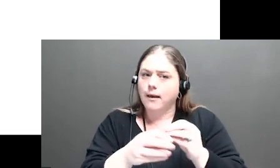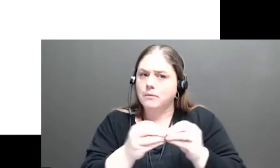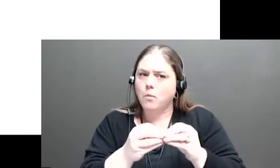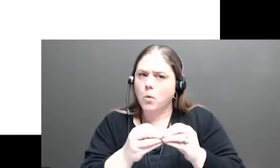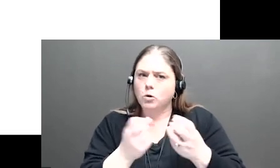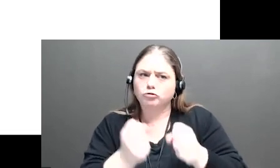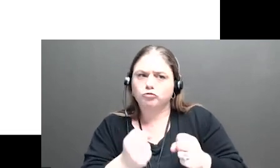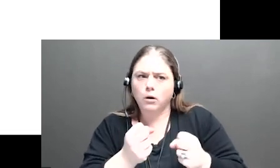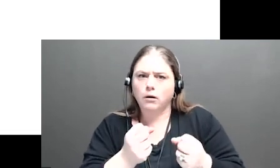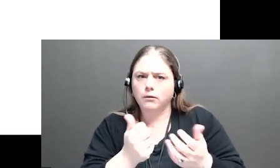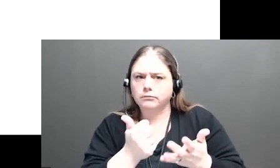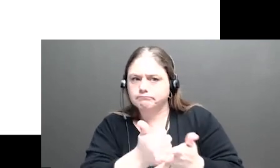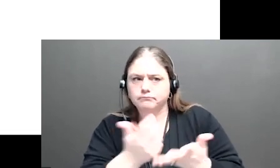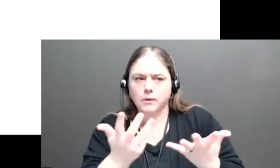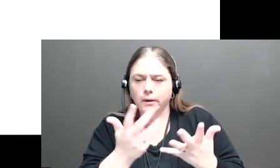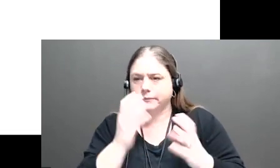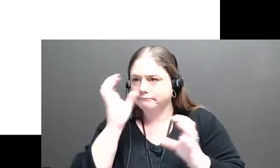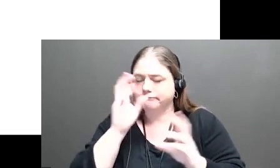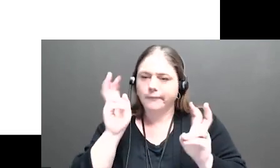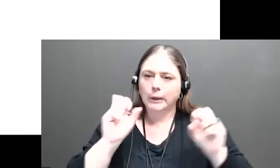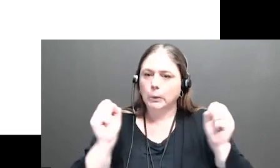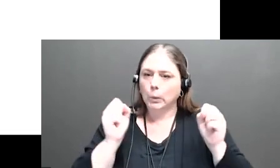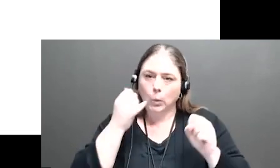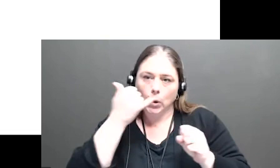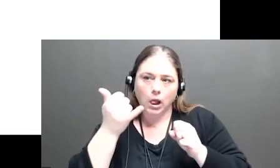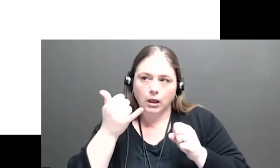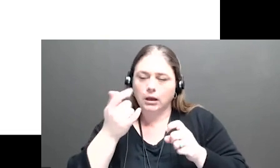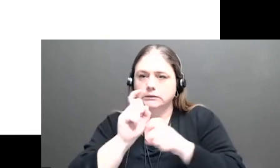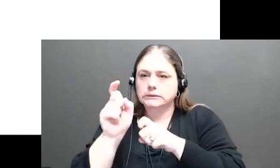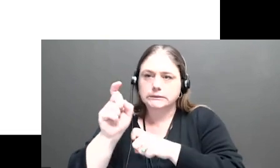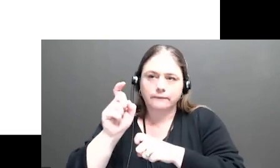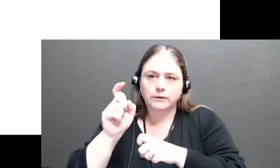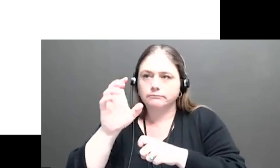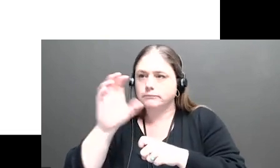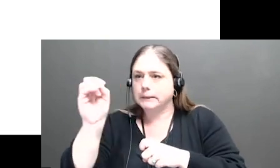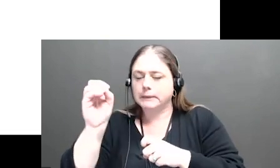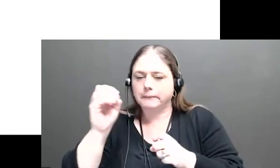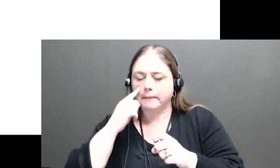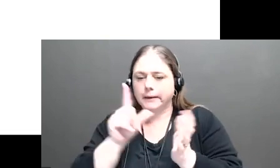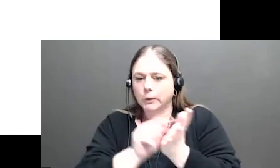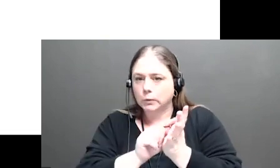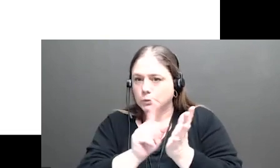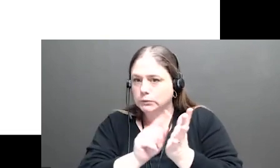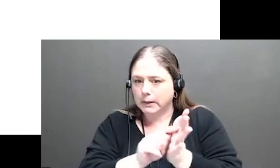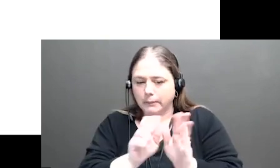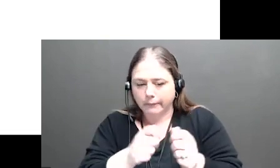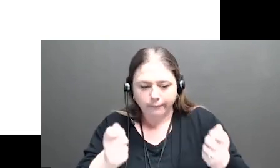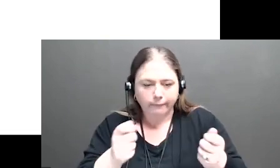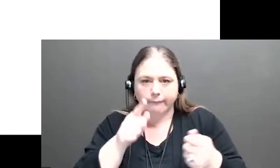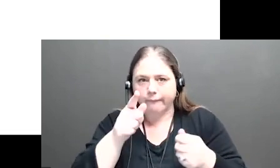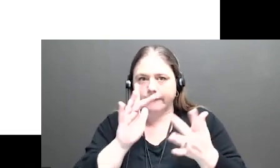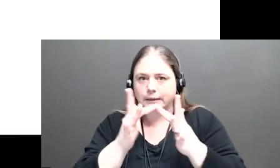participant's behalf and really reaching out to local employers based on want ads that we find in local newspapers, online, and so